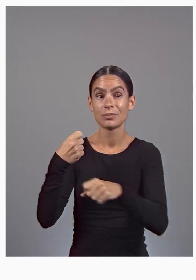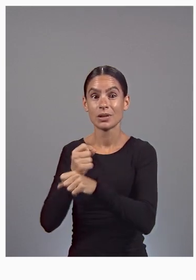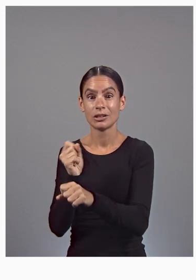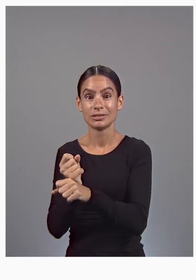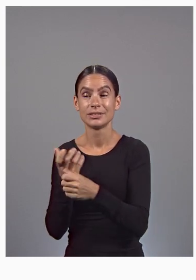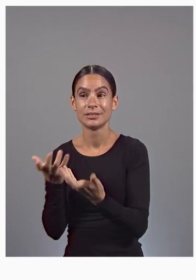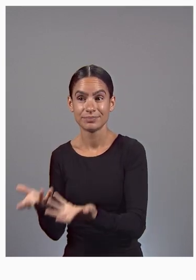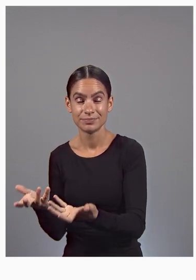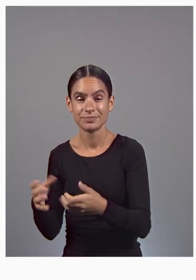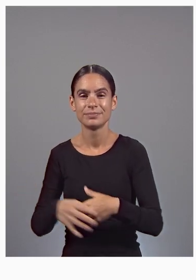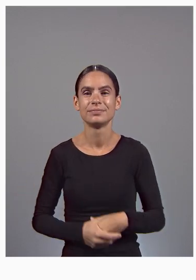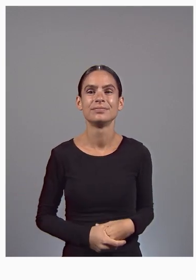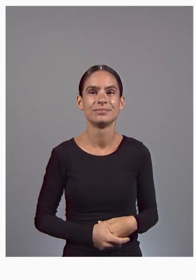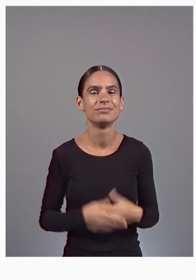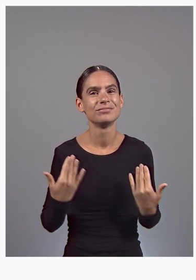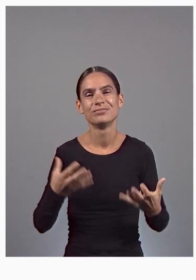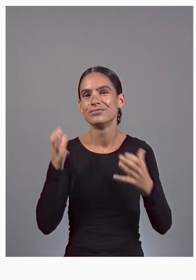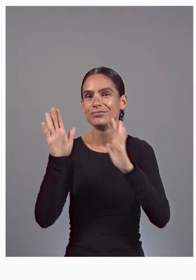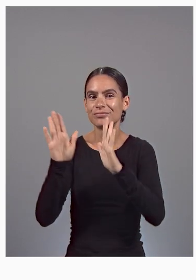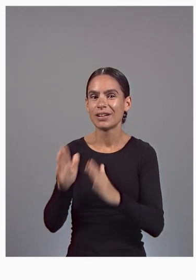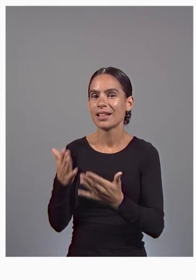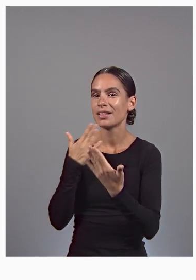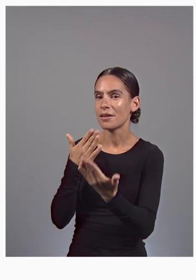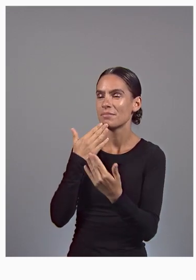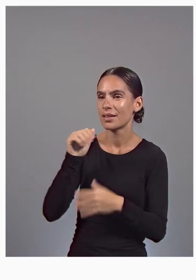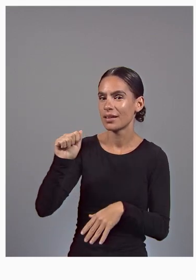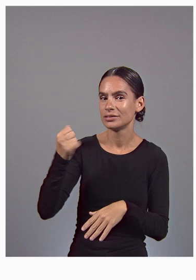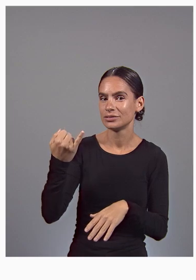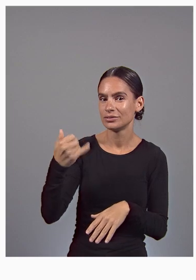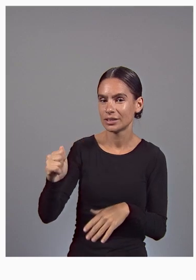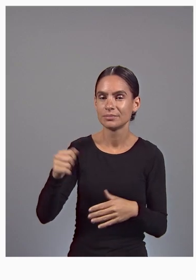you, Aja. We love co-creating.